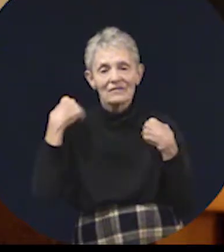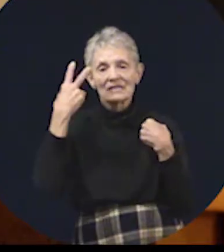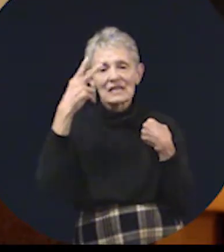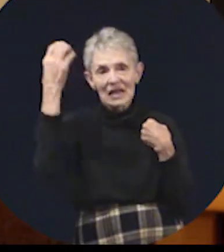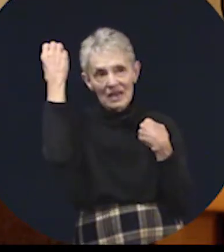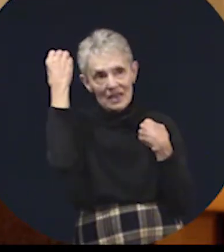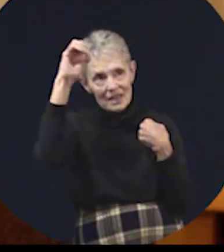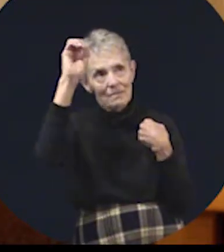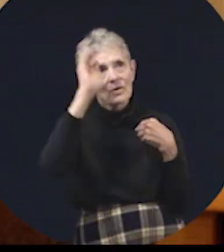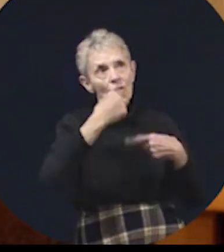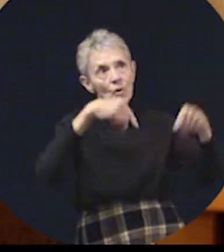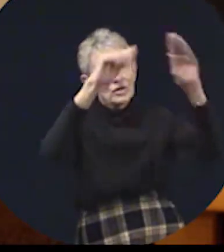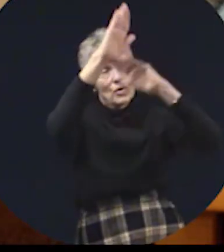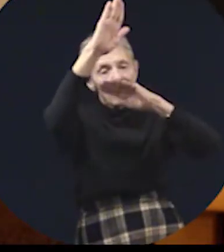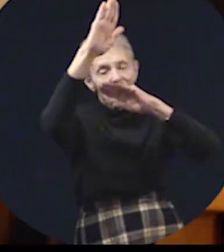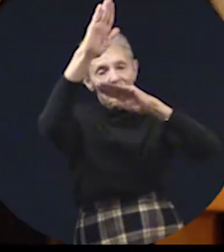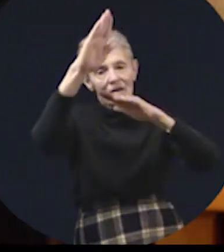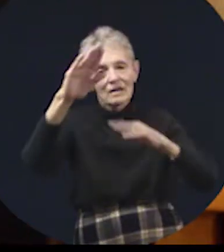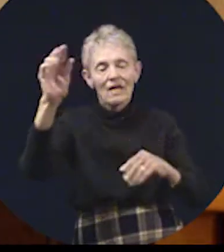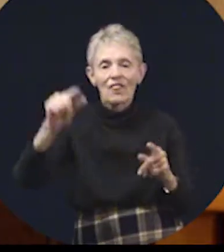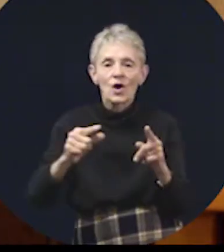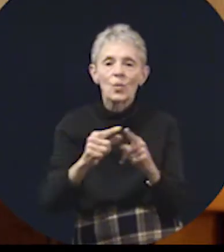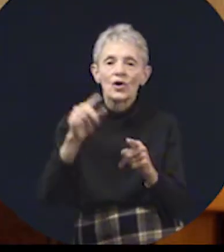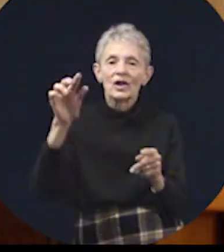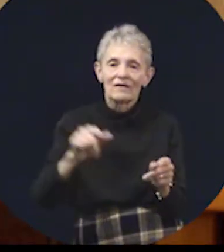Lord. Thanks be to God.